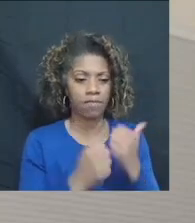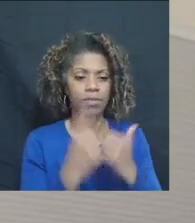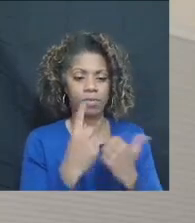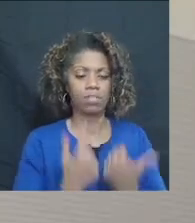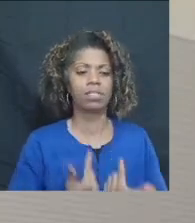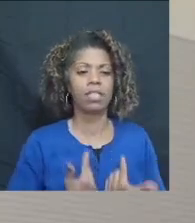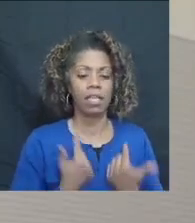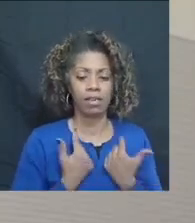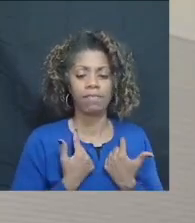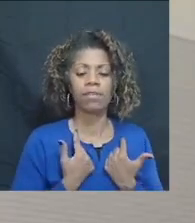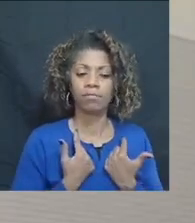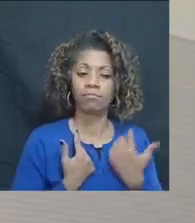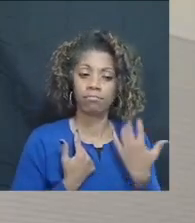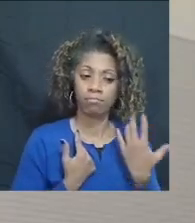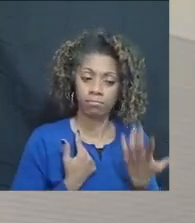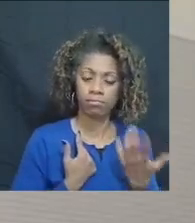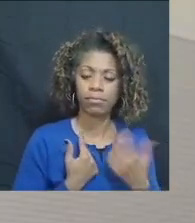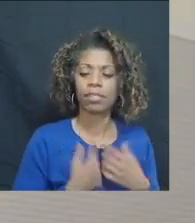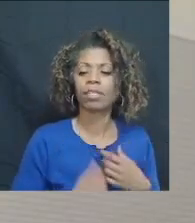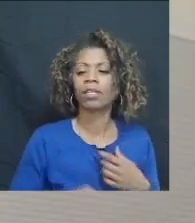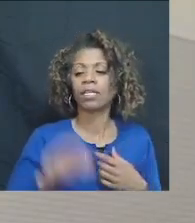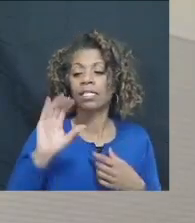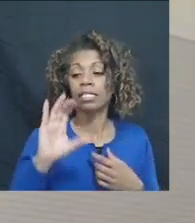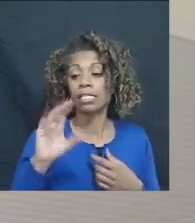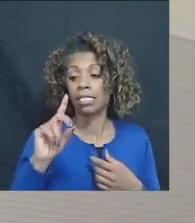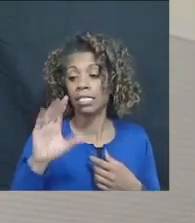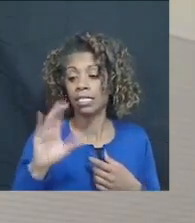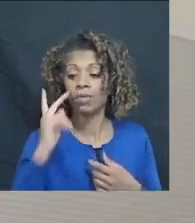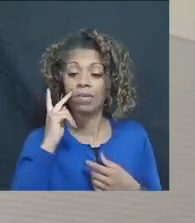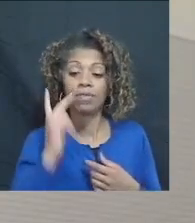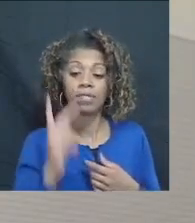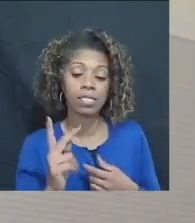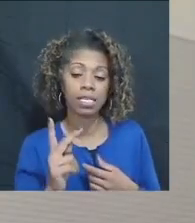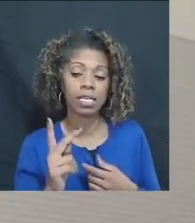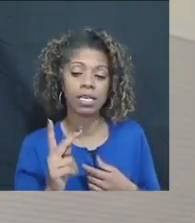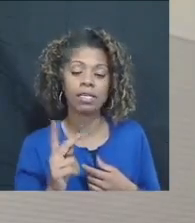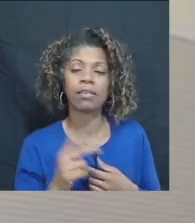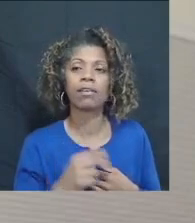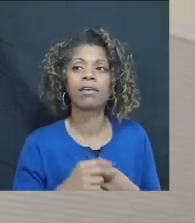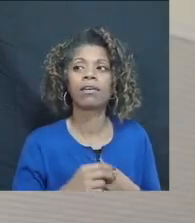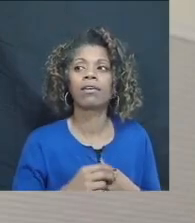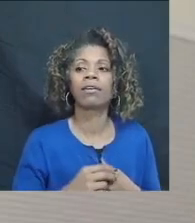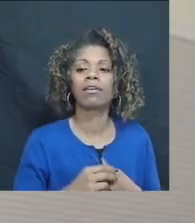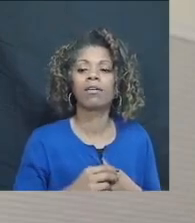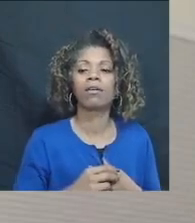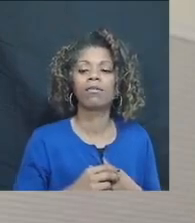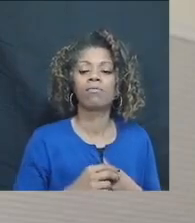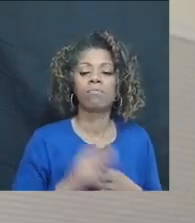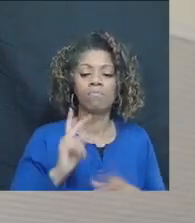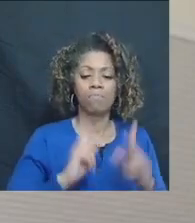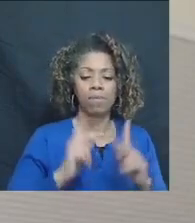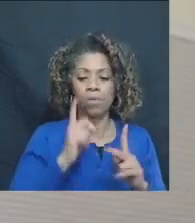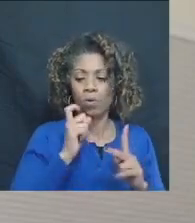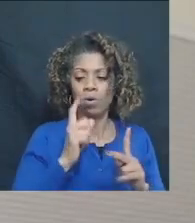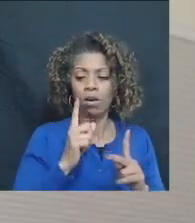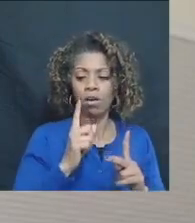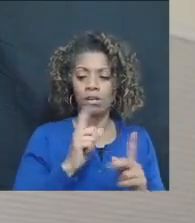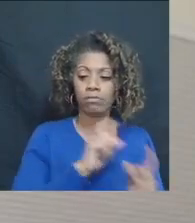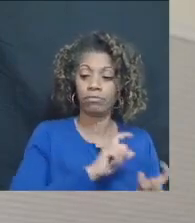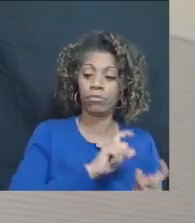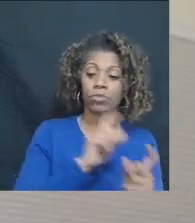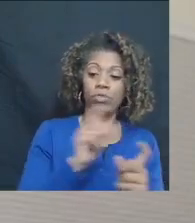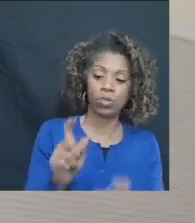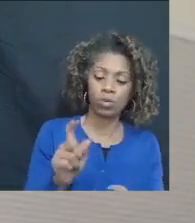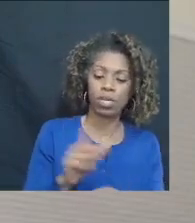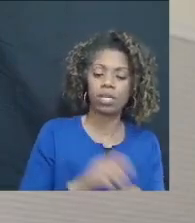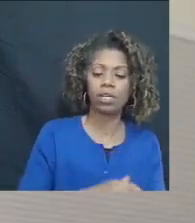seen a remarkable growth, obviously, in people who are contributing funding to the projects and the programs that we're both